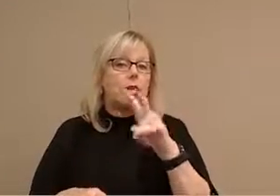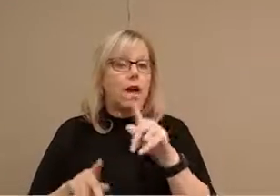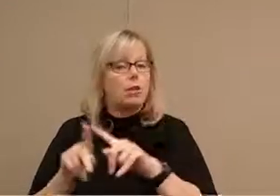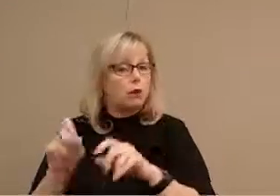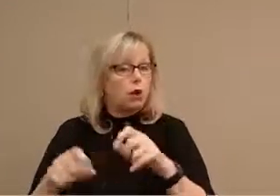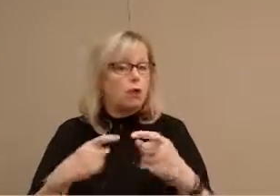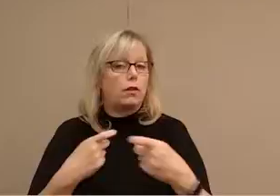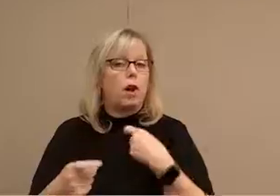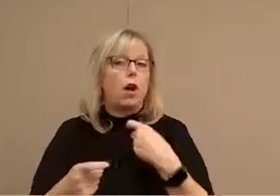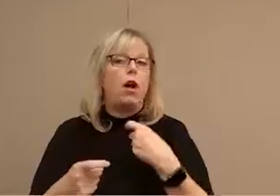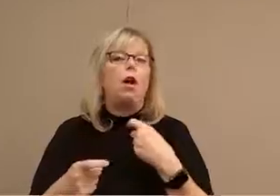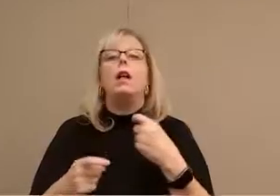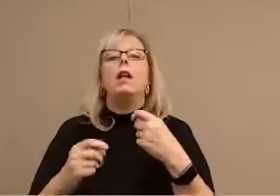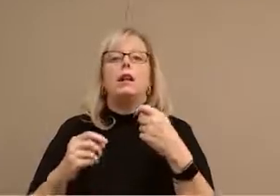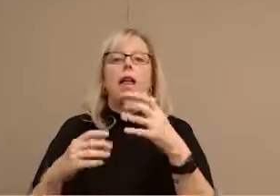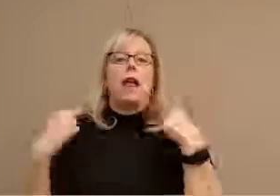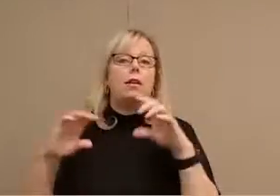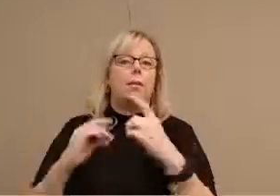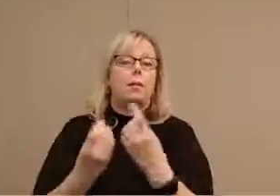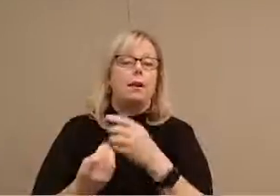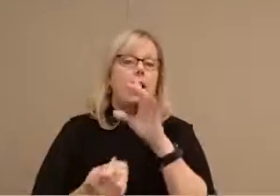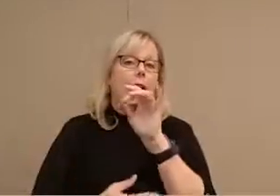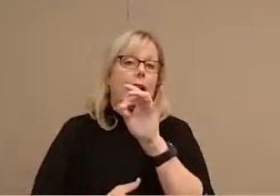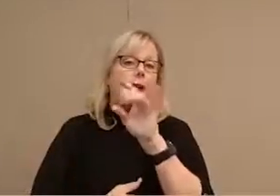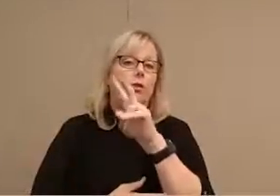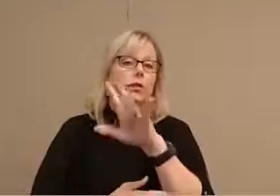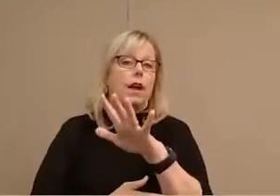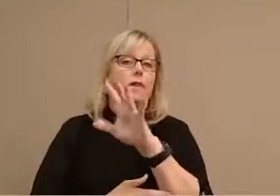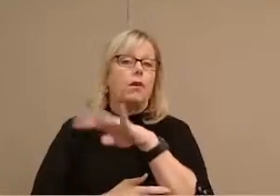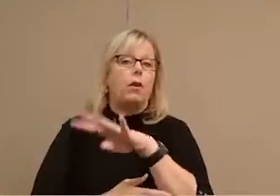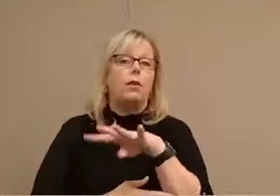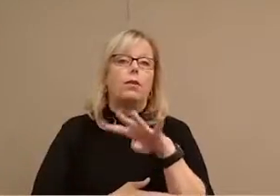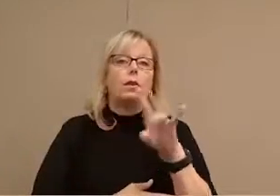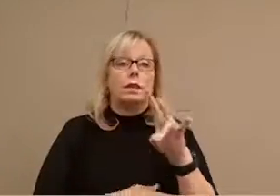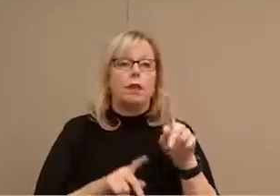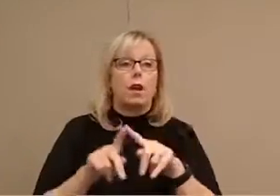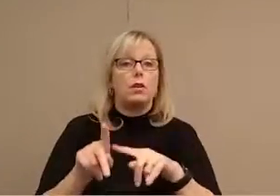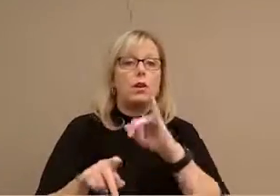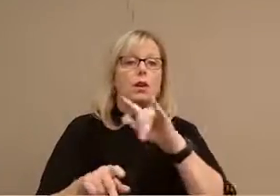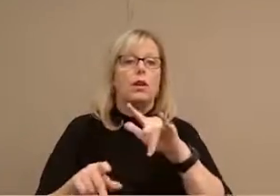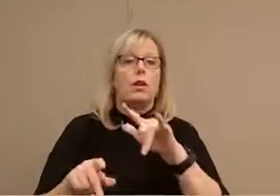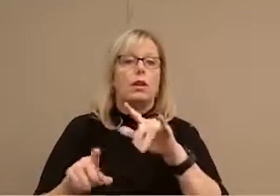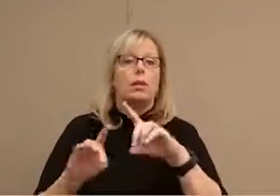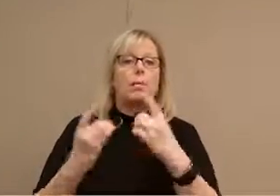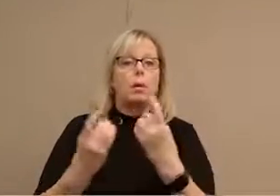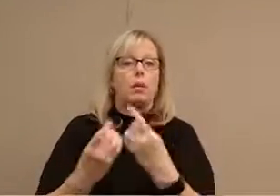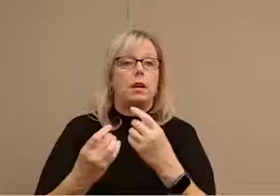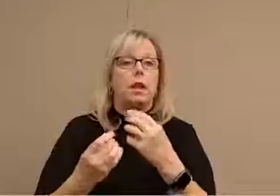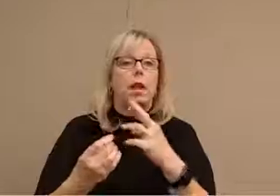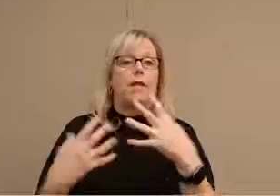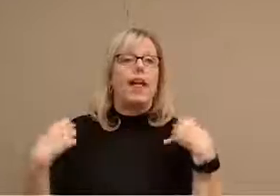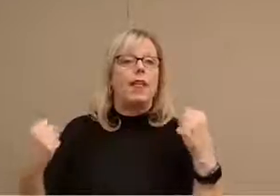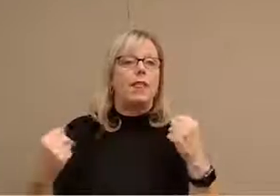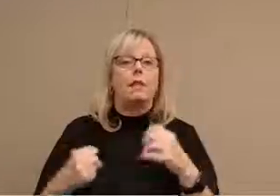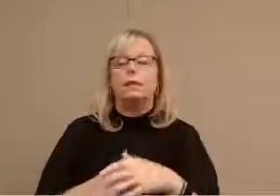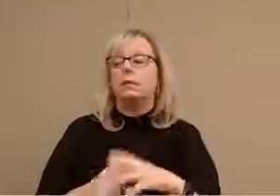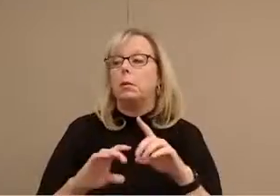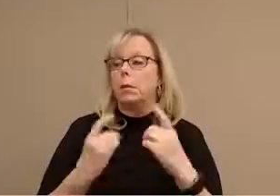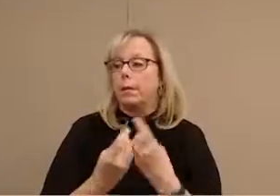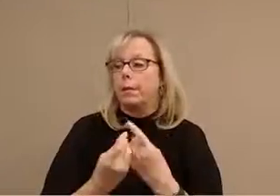Department, 825-4447. You can go to the Illinois Department of Public Health website as well. So for people who